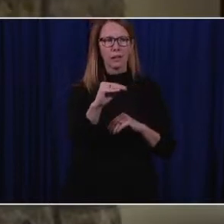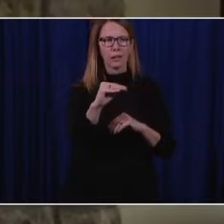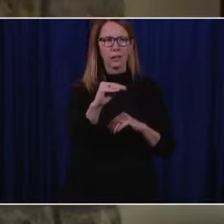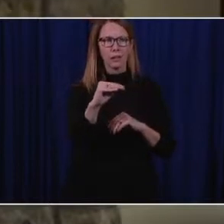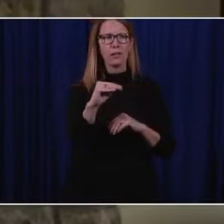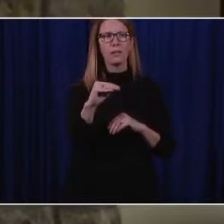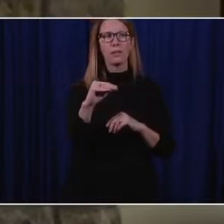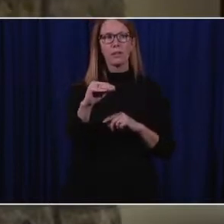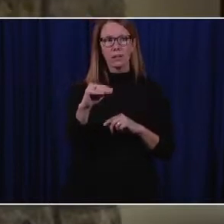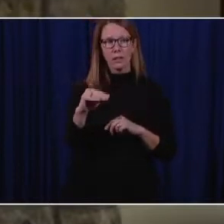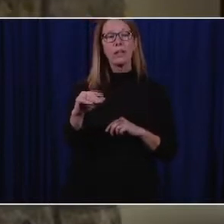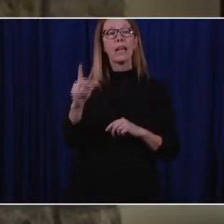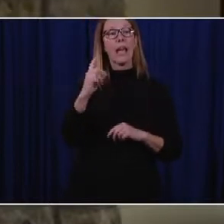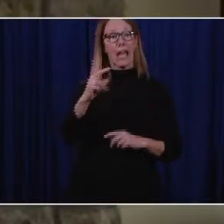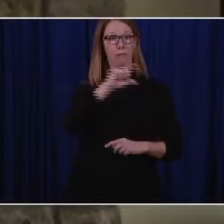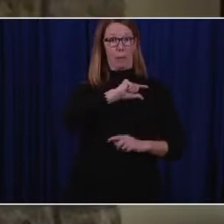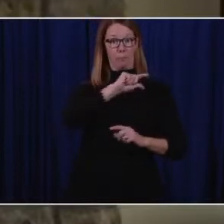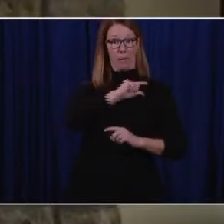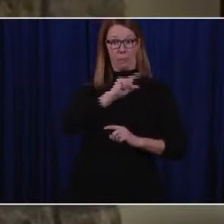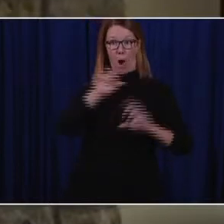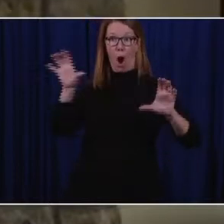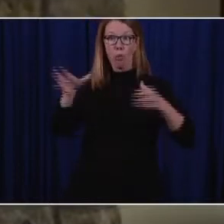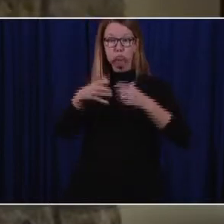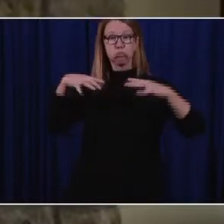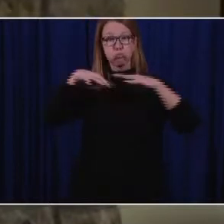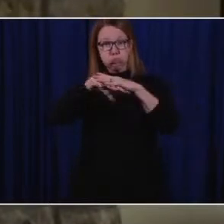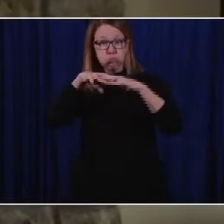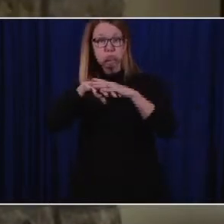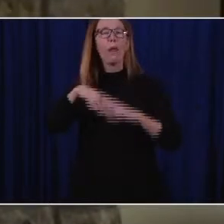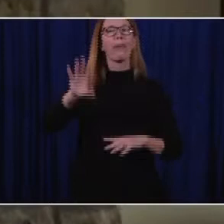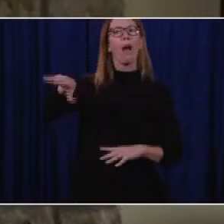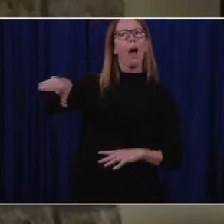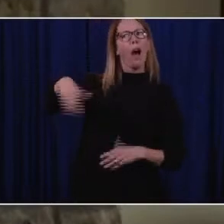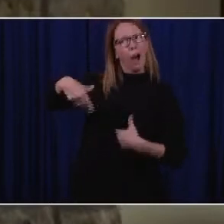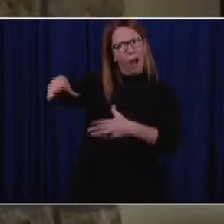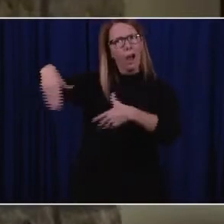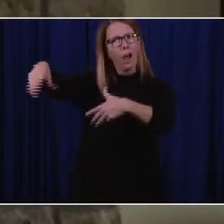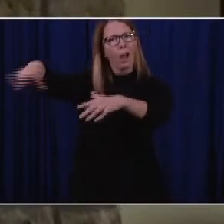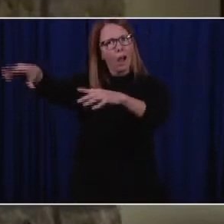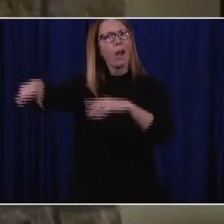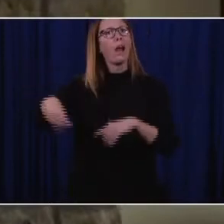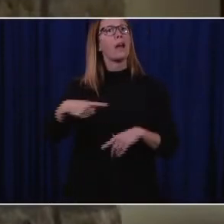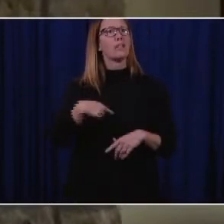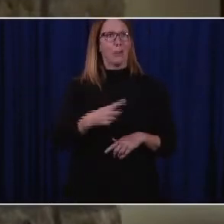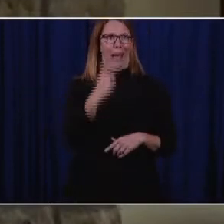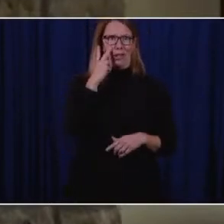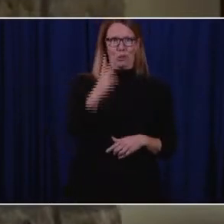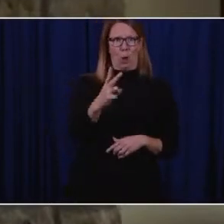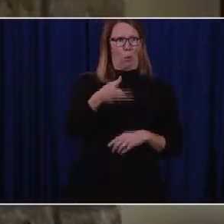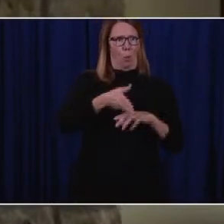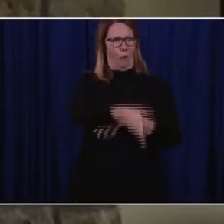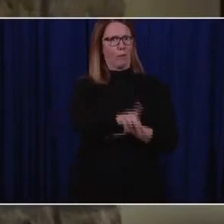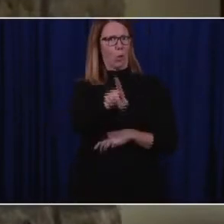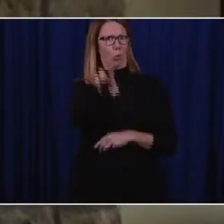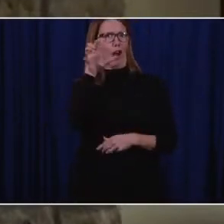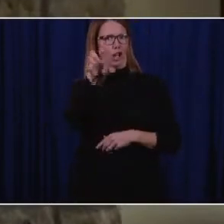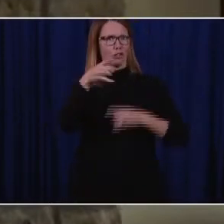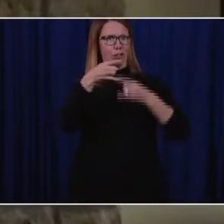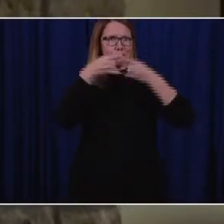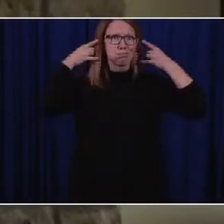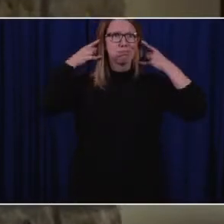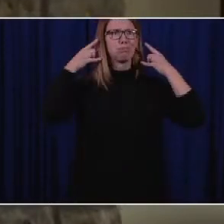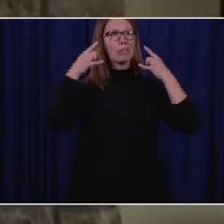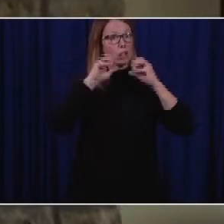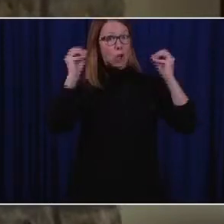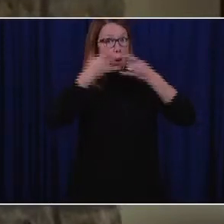up. I'm just wondering why you didn't enforce the curfew when more than 100 unmasked protesters showed up at your house last Friday.